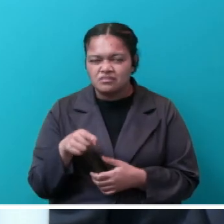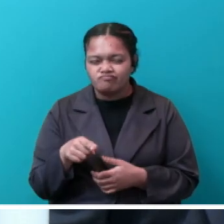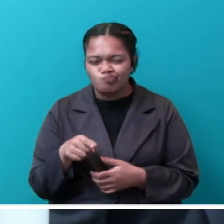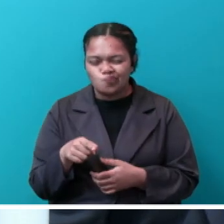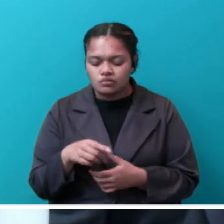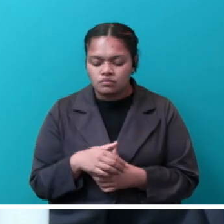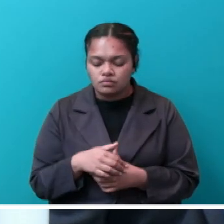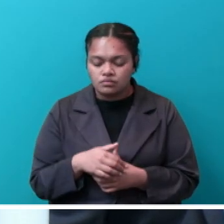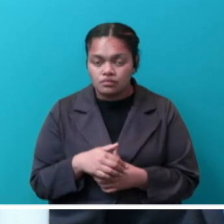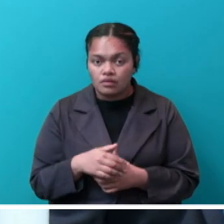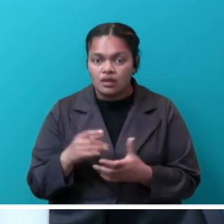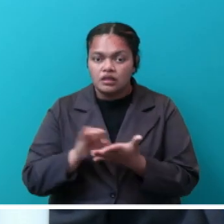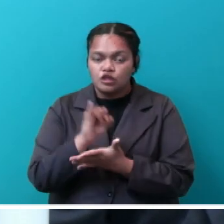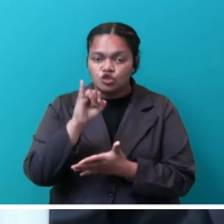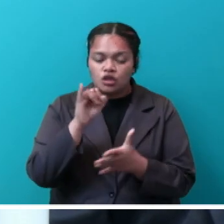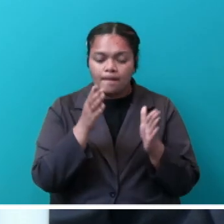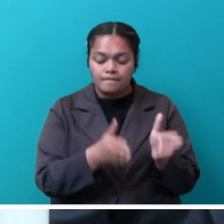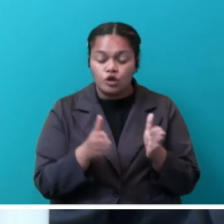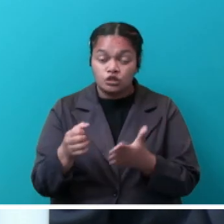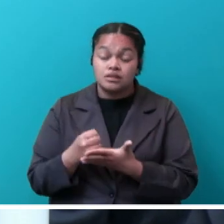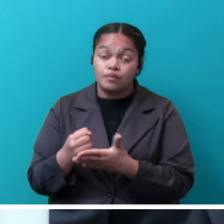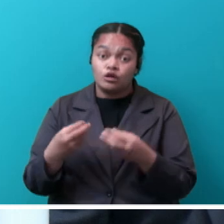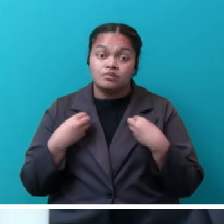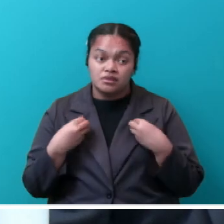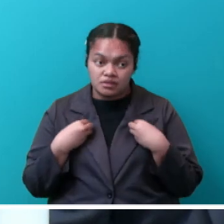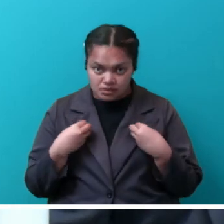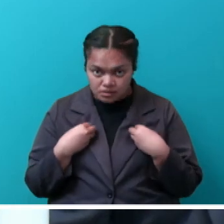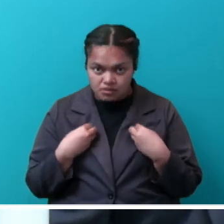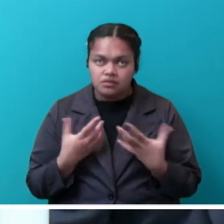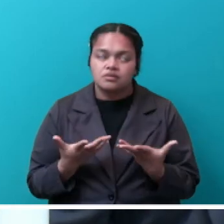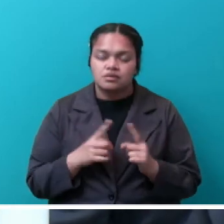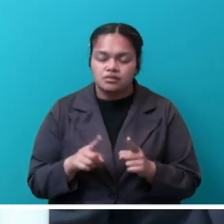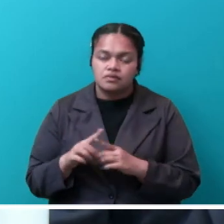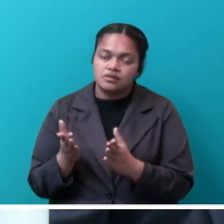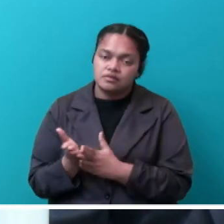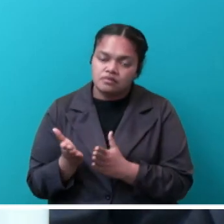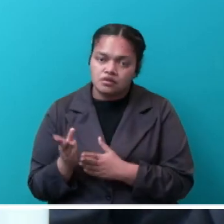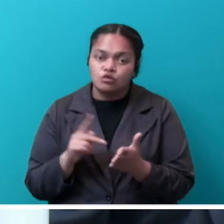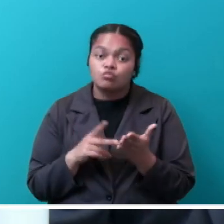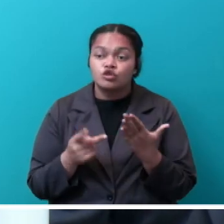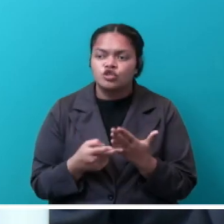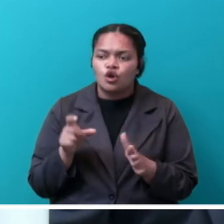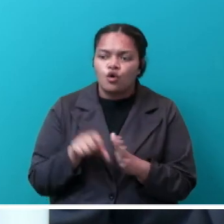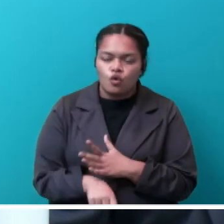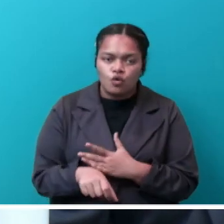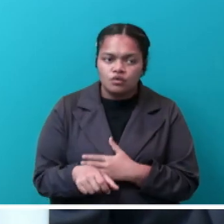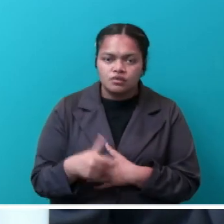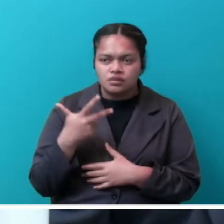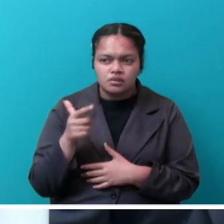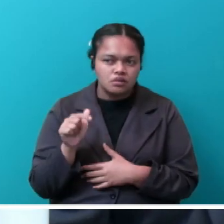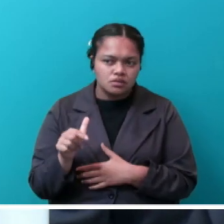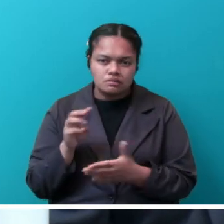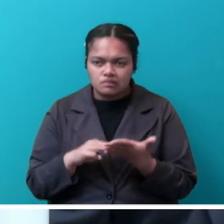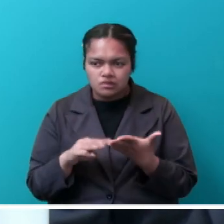and 4 industrial lots planned to support businesses and essential services. The project cost is around $8.9 million, of